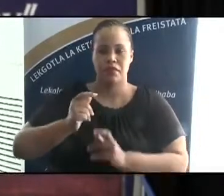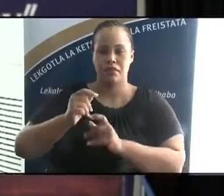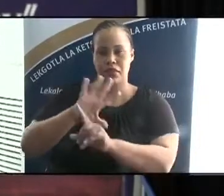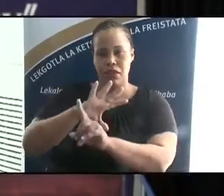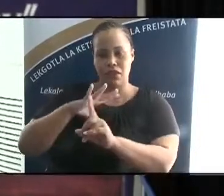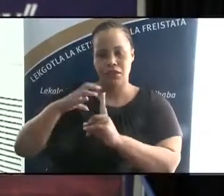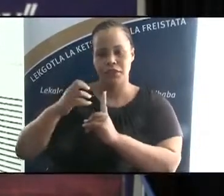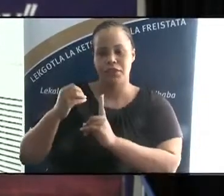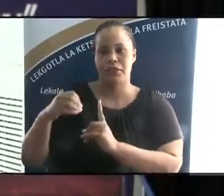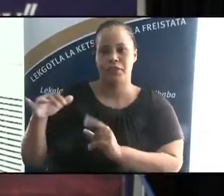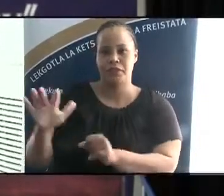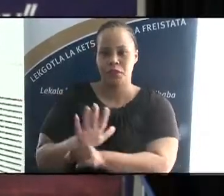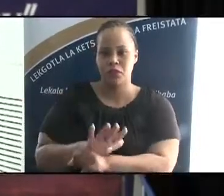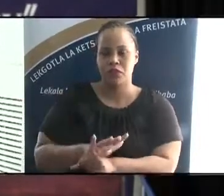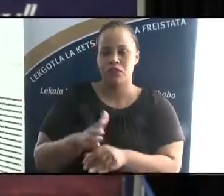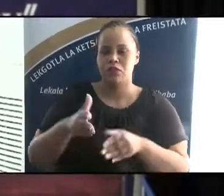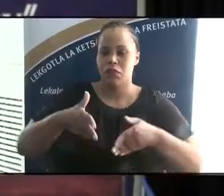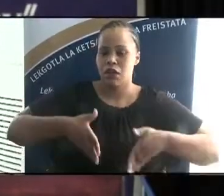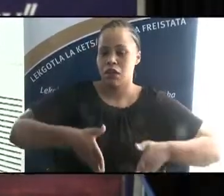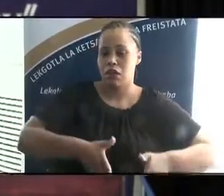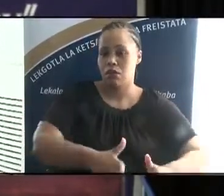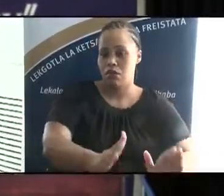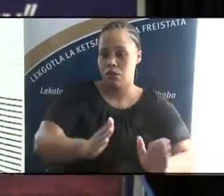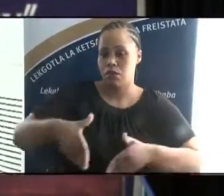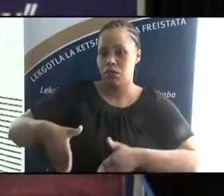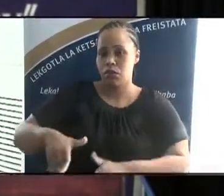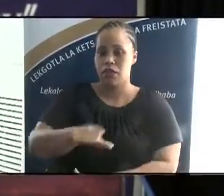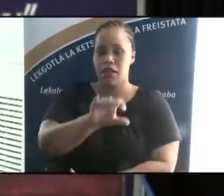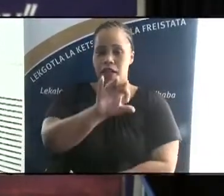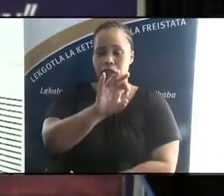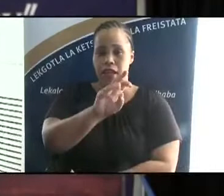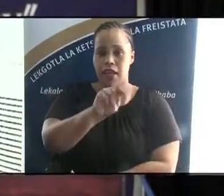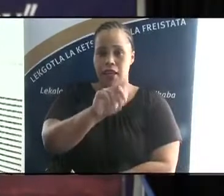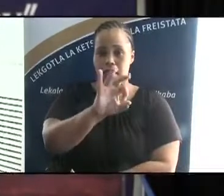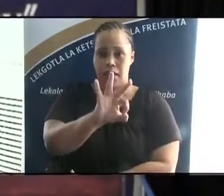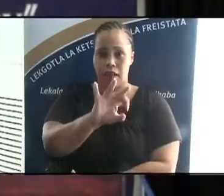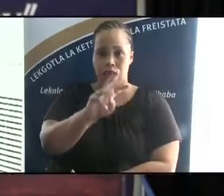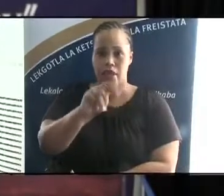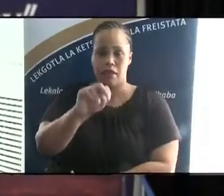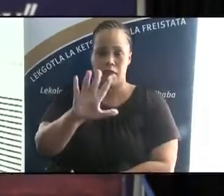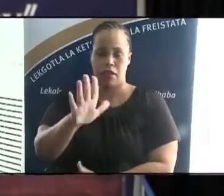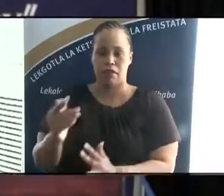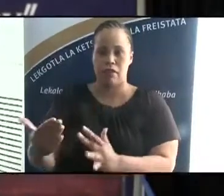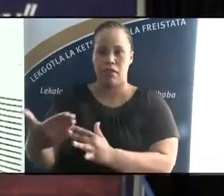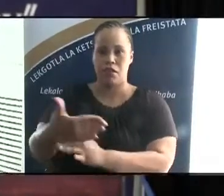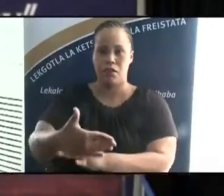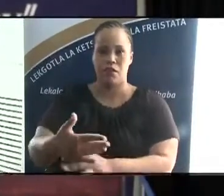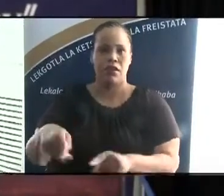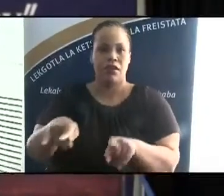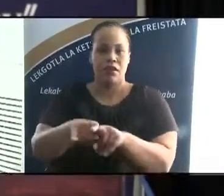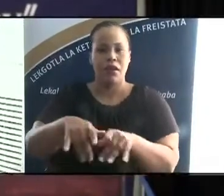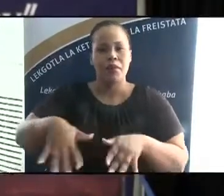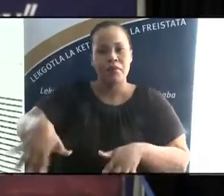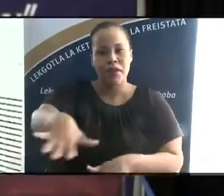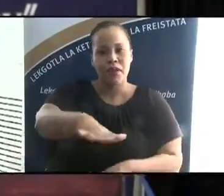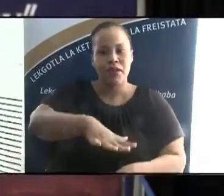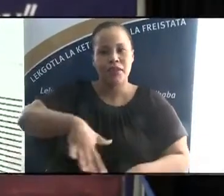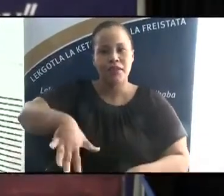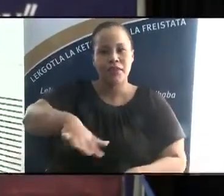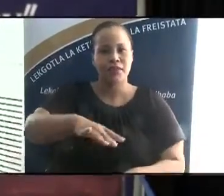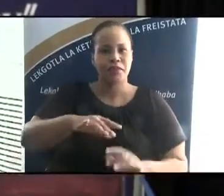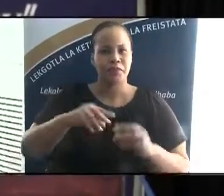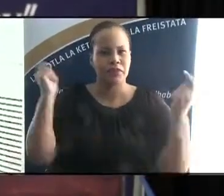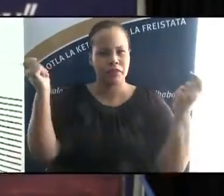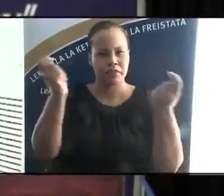The N3 and N5 national roads pass through this district, and the famous Golden Gate is found in the area